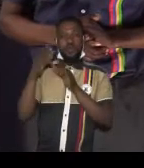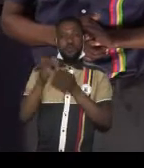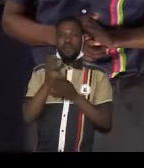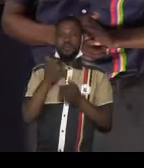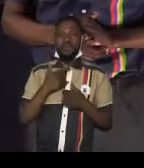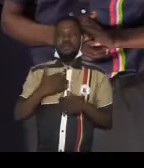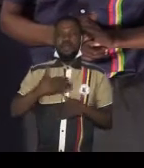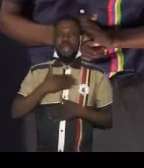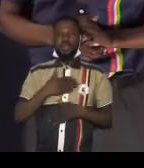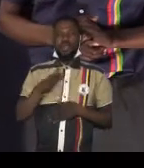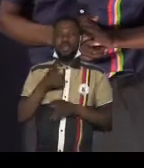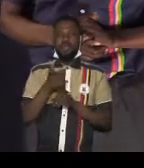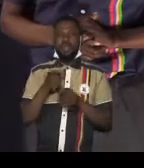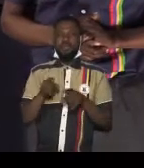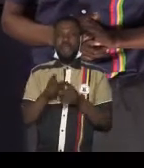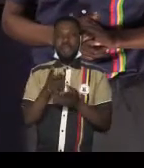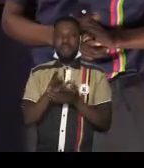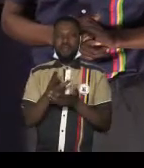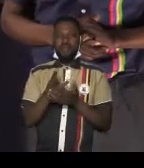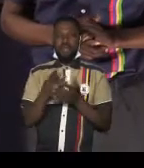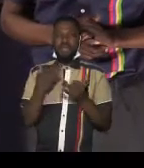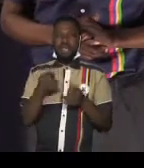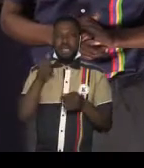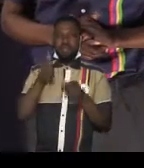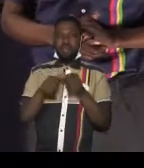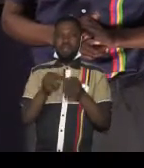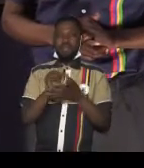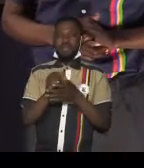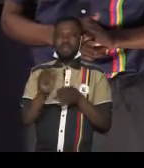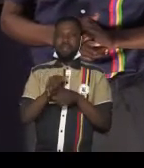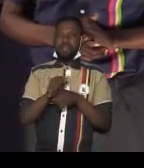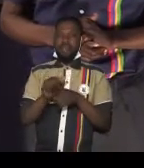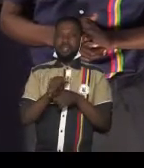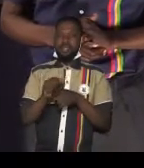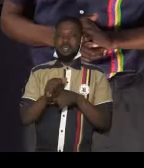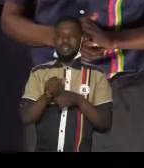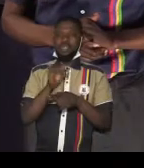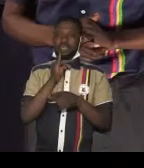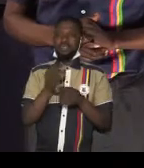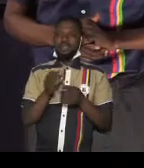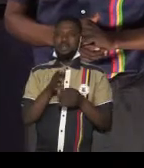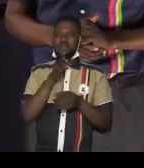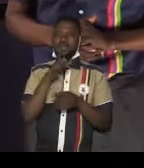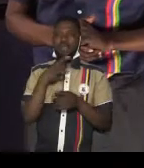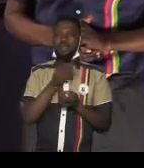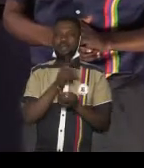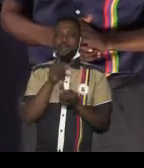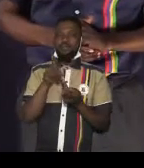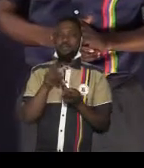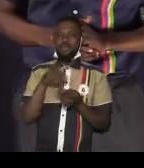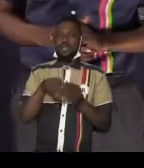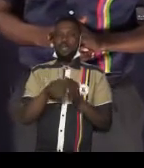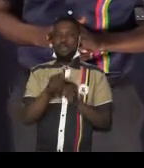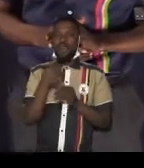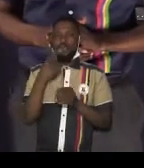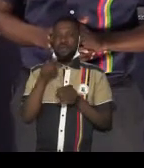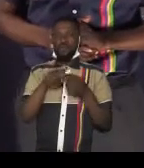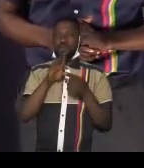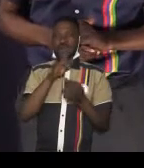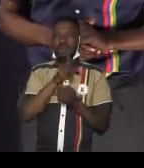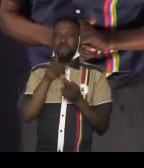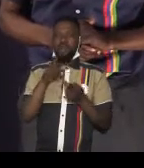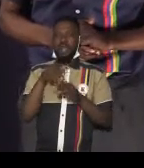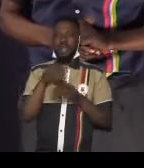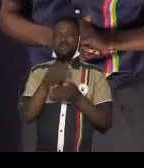enjoyed yourselves as well. Now remember that practice is the mother of perfection. Yes. In order for you to be perfect at